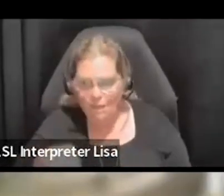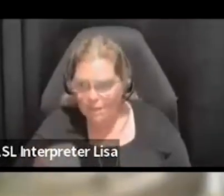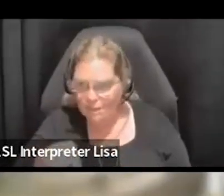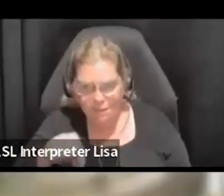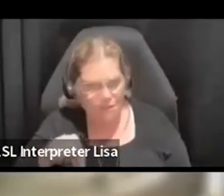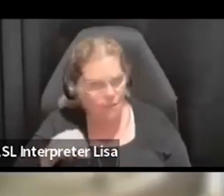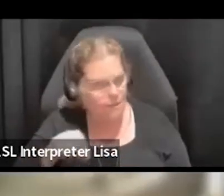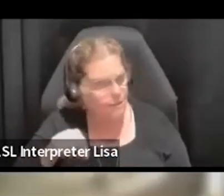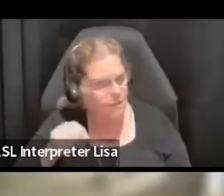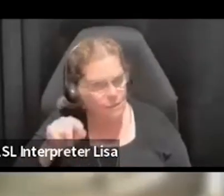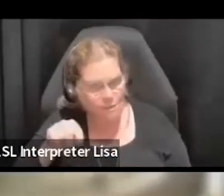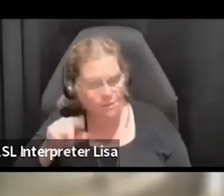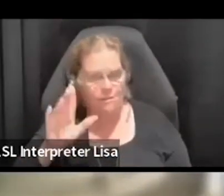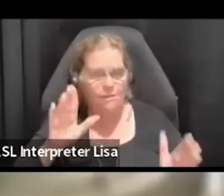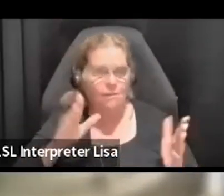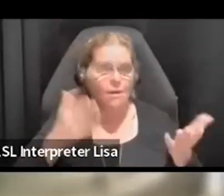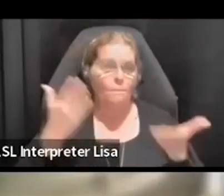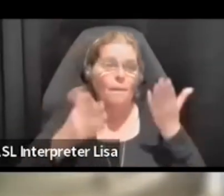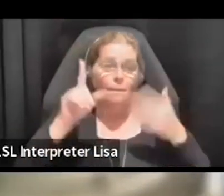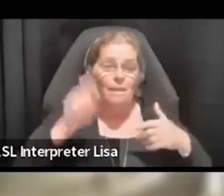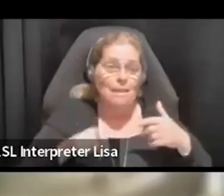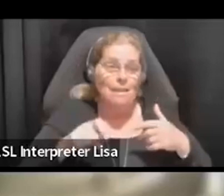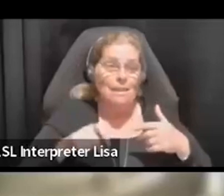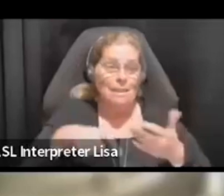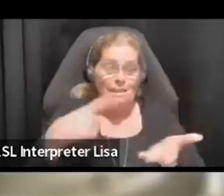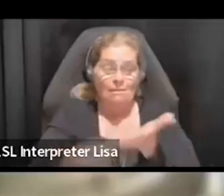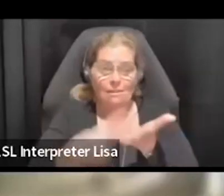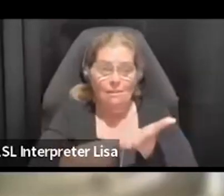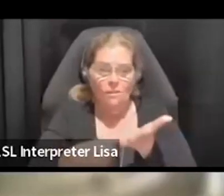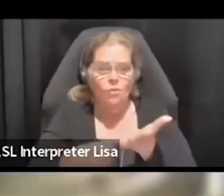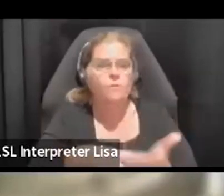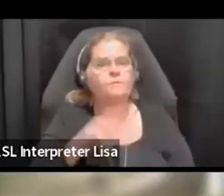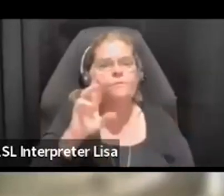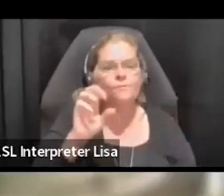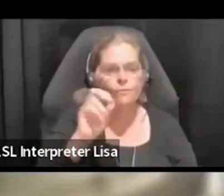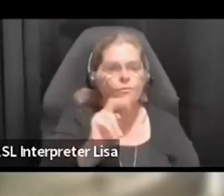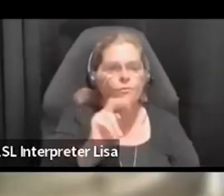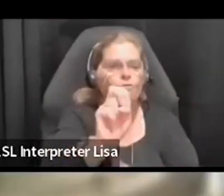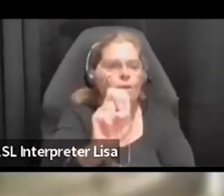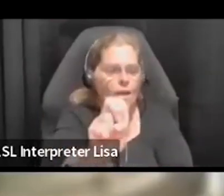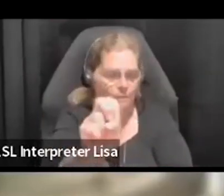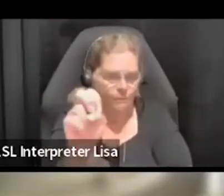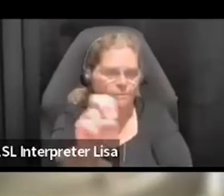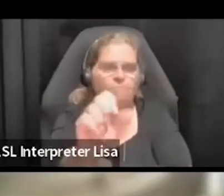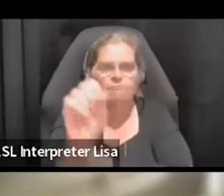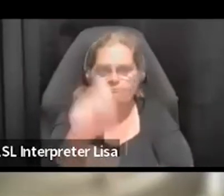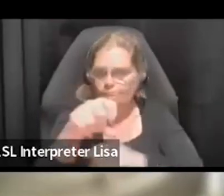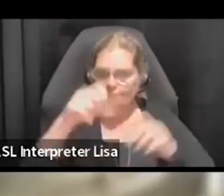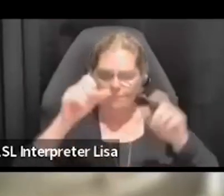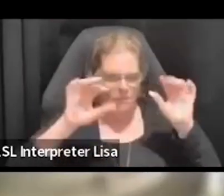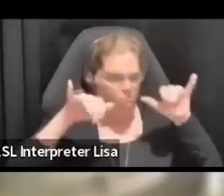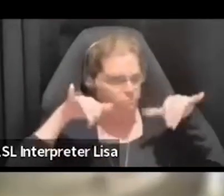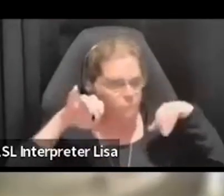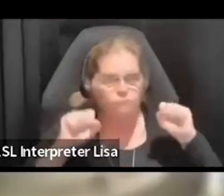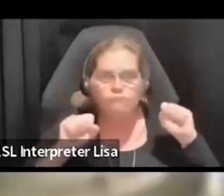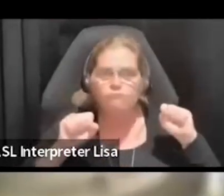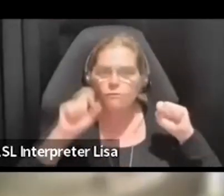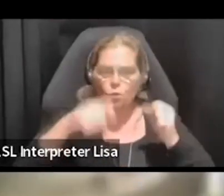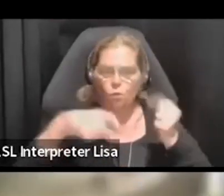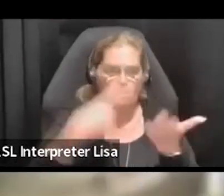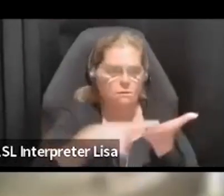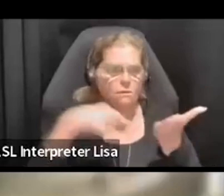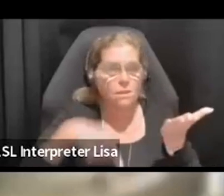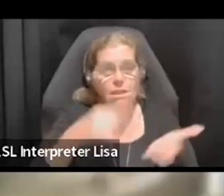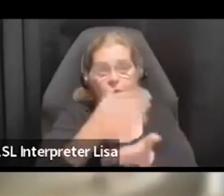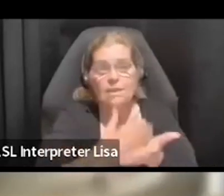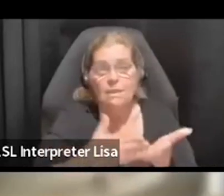think there, we might need to have some conversation about that. No, we absolutely, Liz, because some of the best